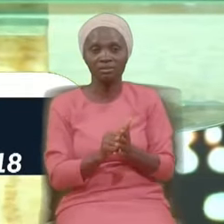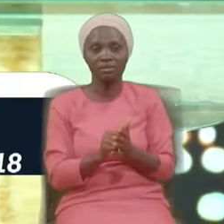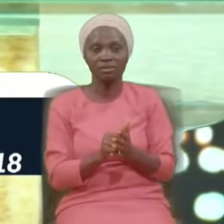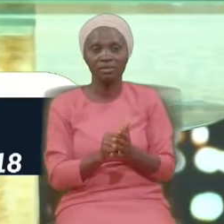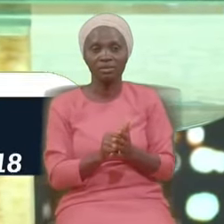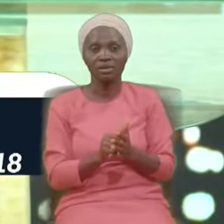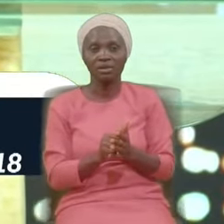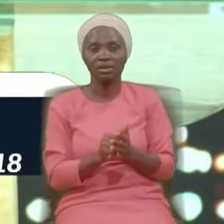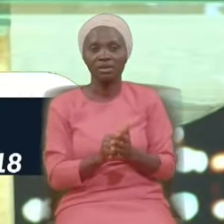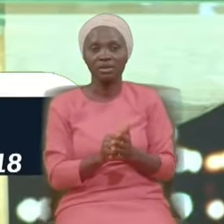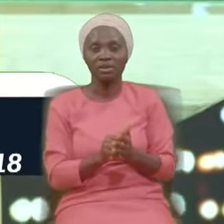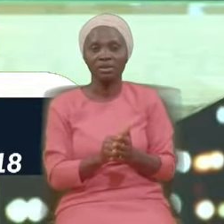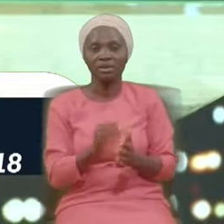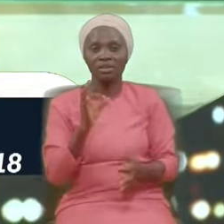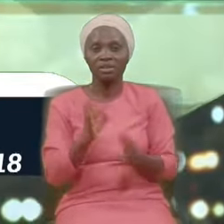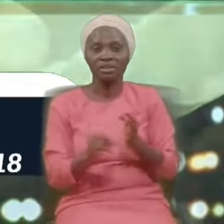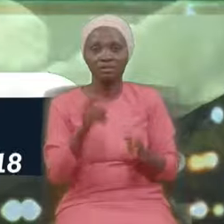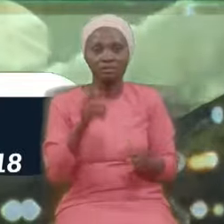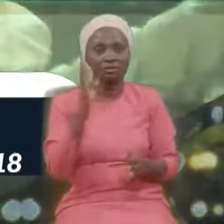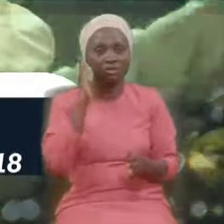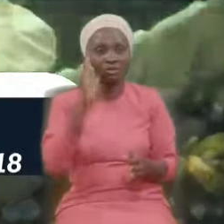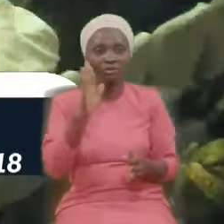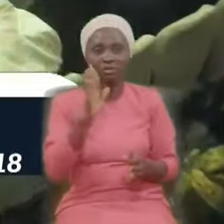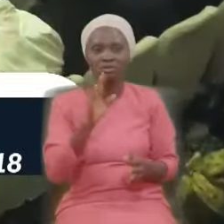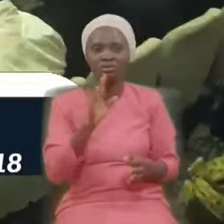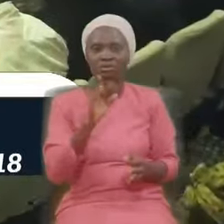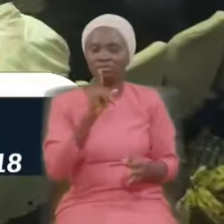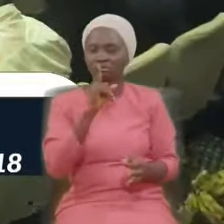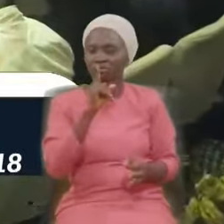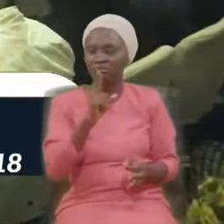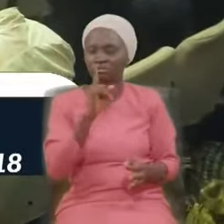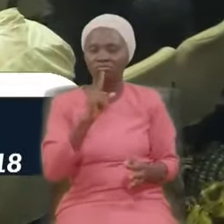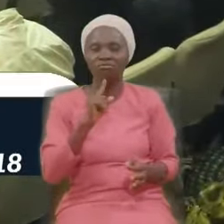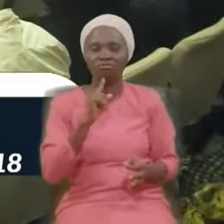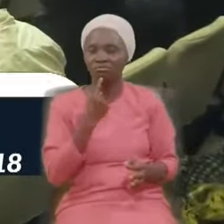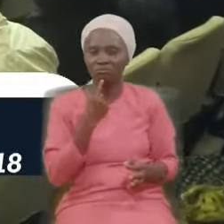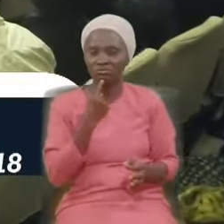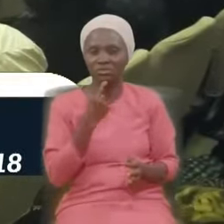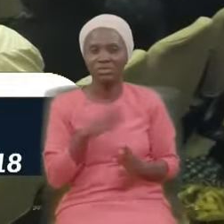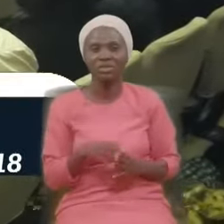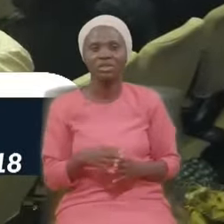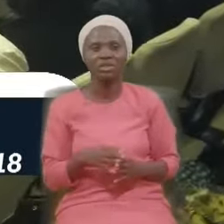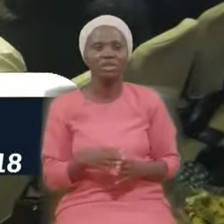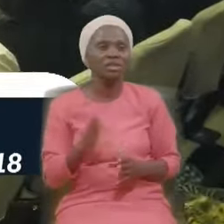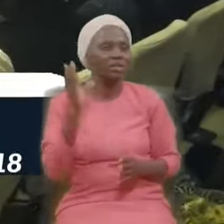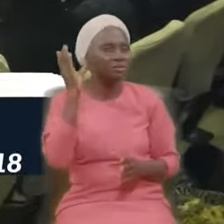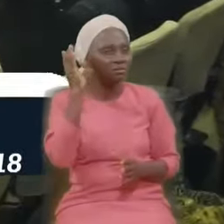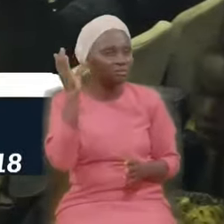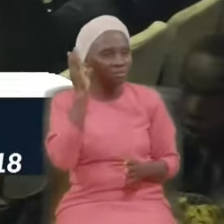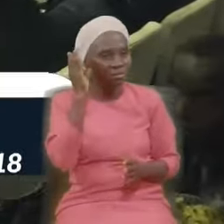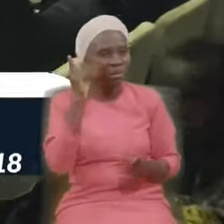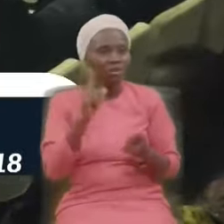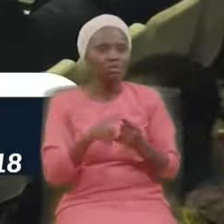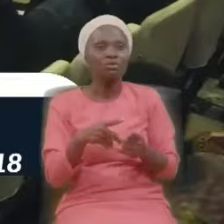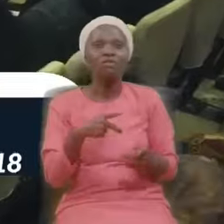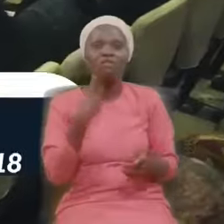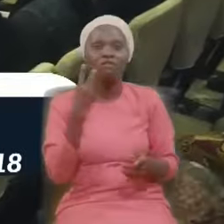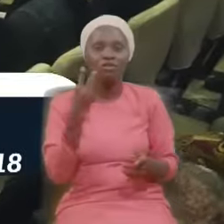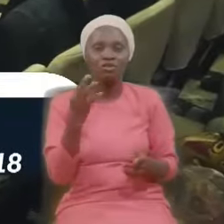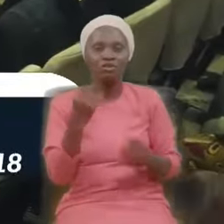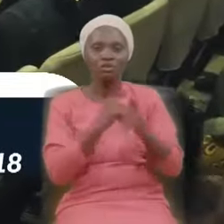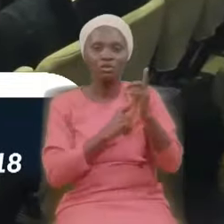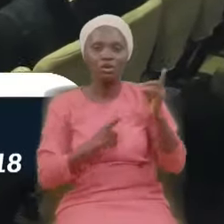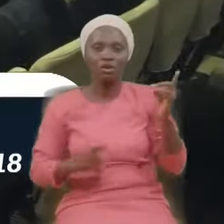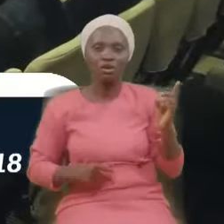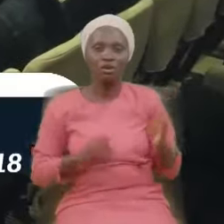to the voice of the Lord your God. Somebody there tonight is hearing the voice of God. And will do